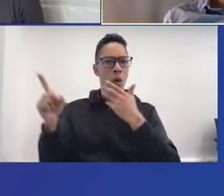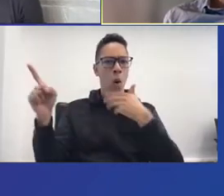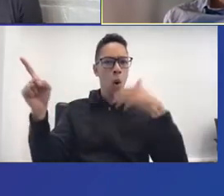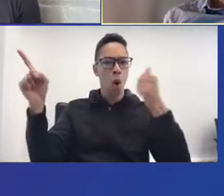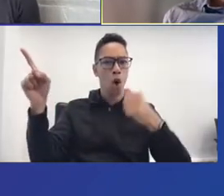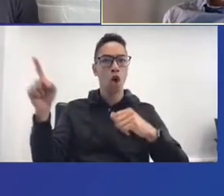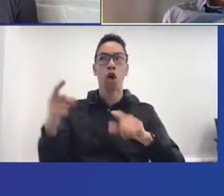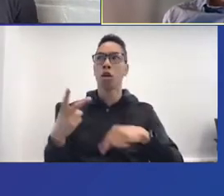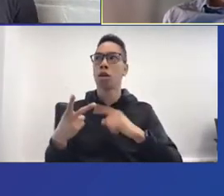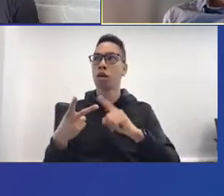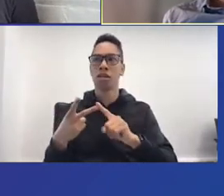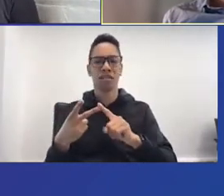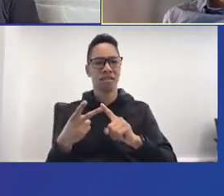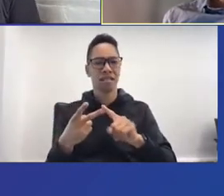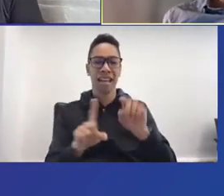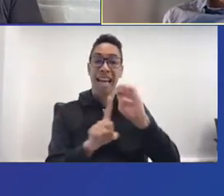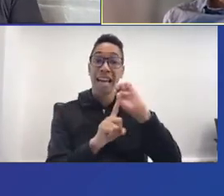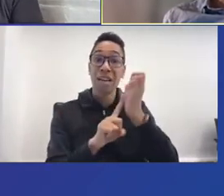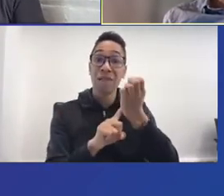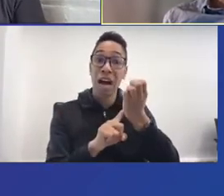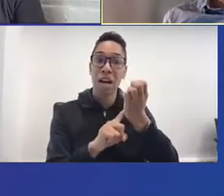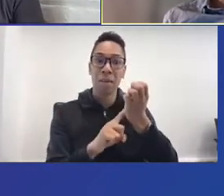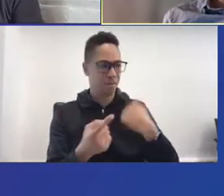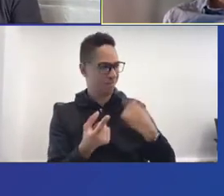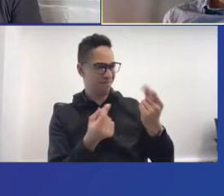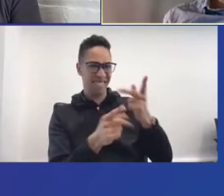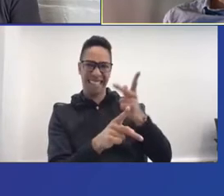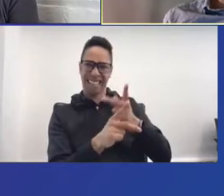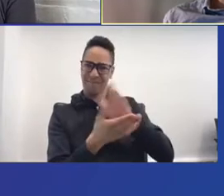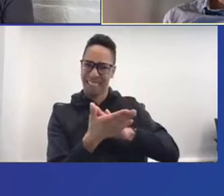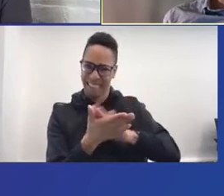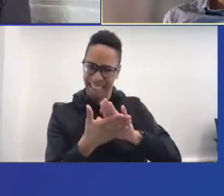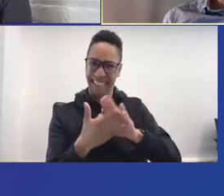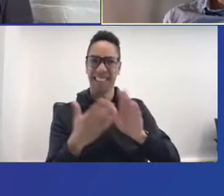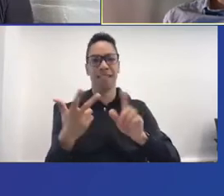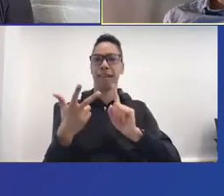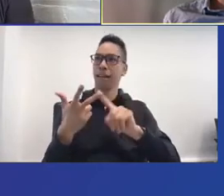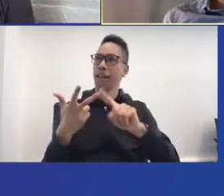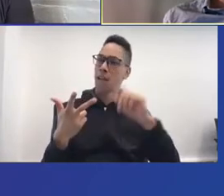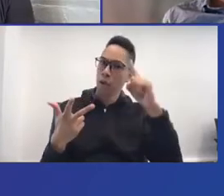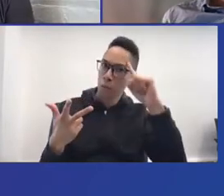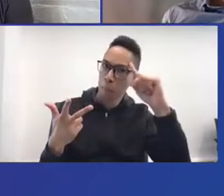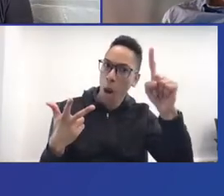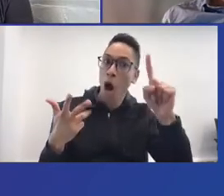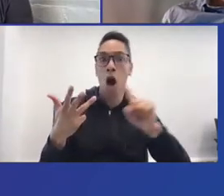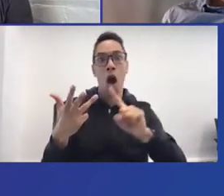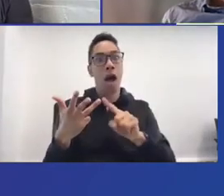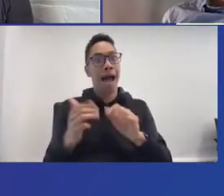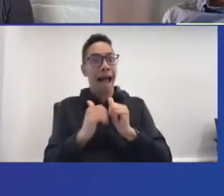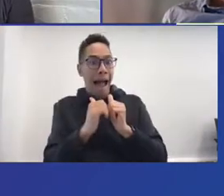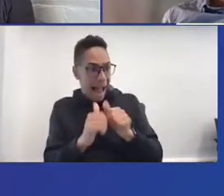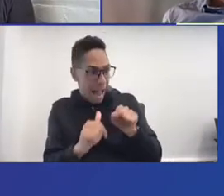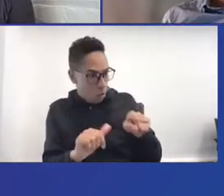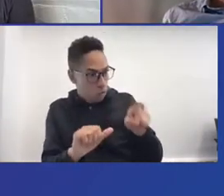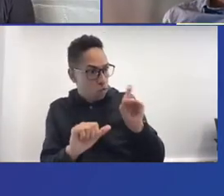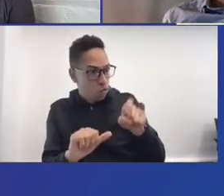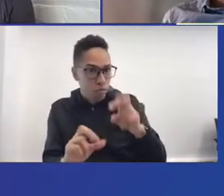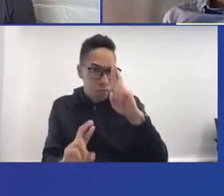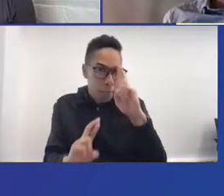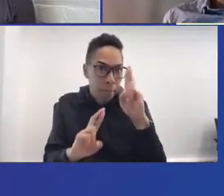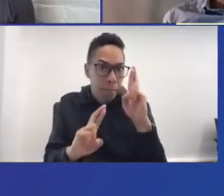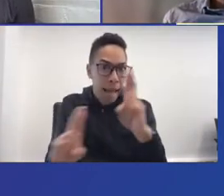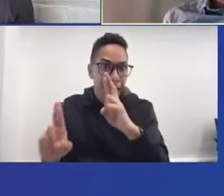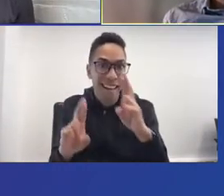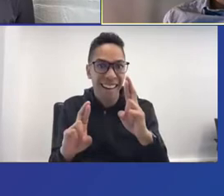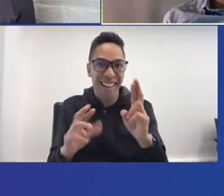and how to be clever and how, you know, how to be respectful and all the things.